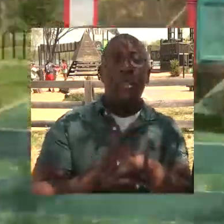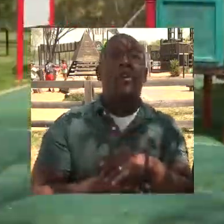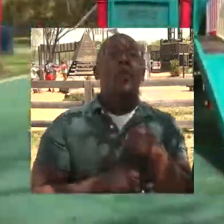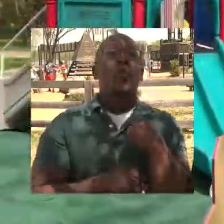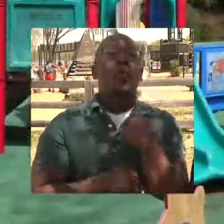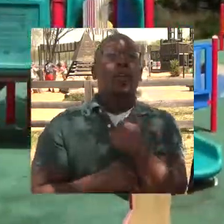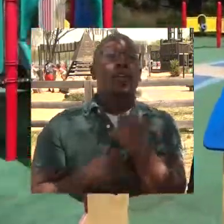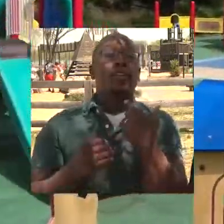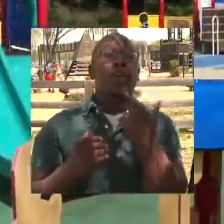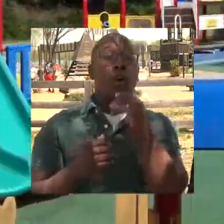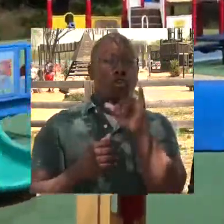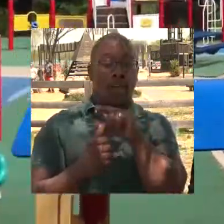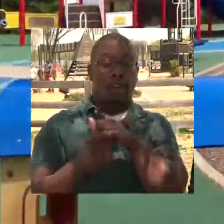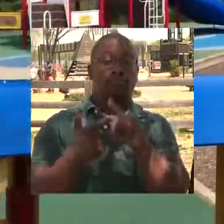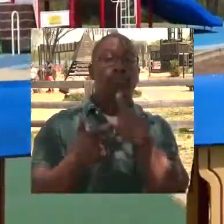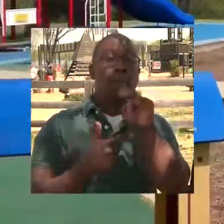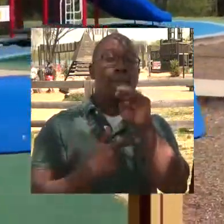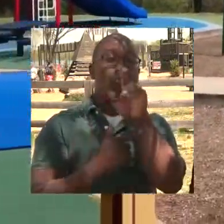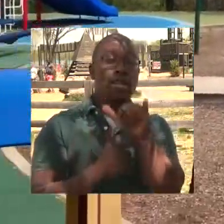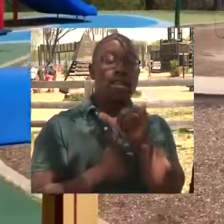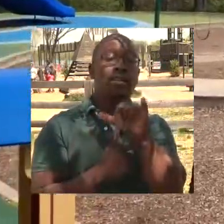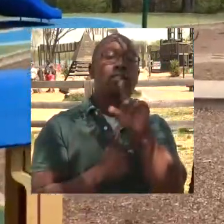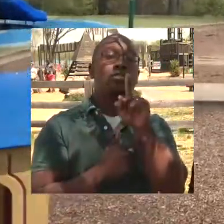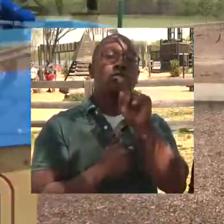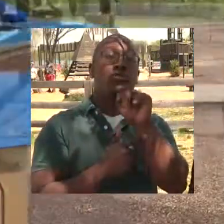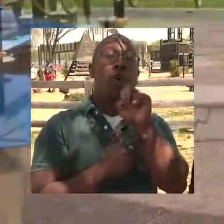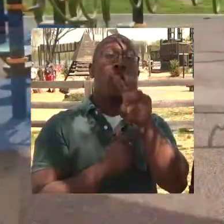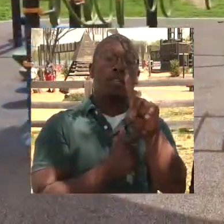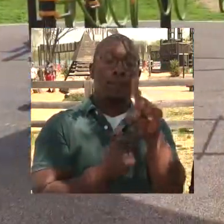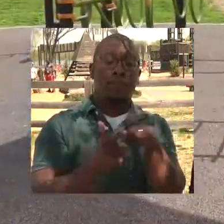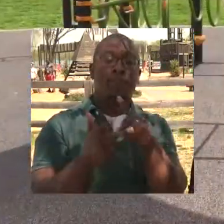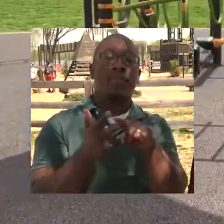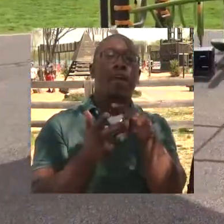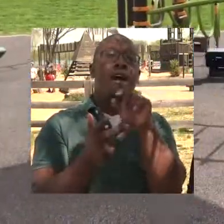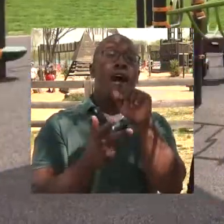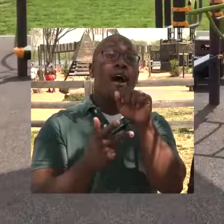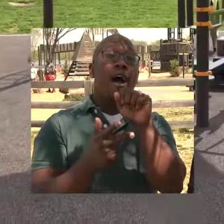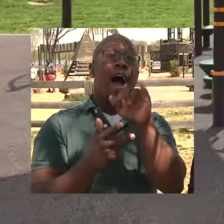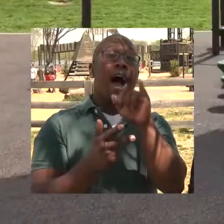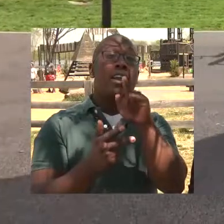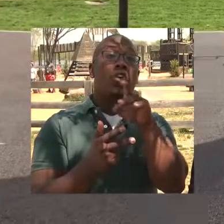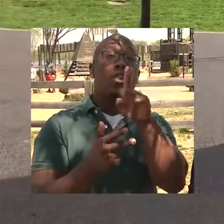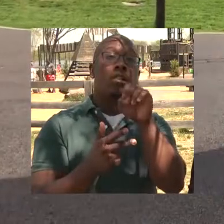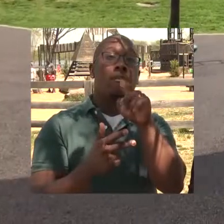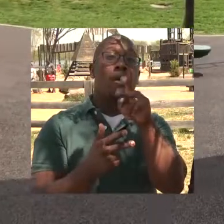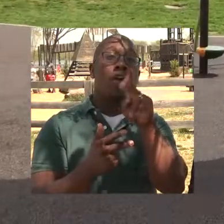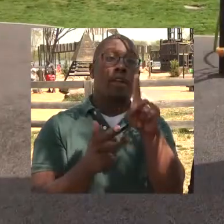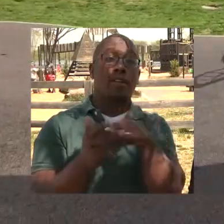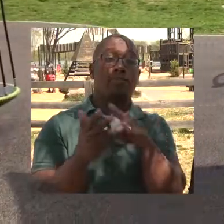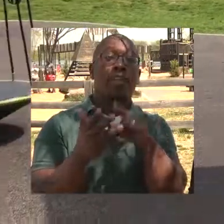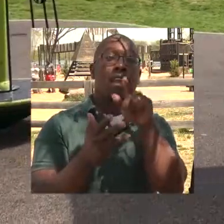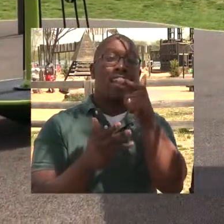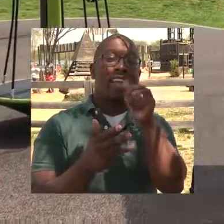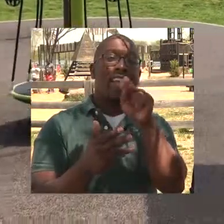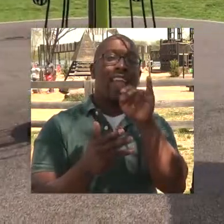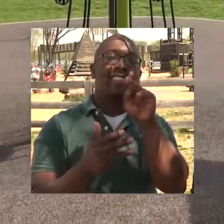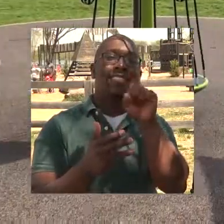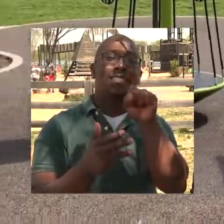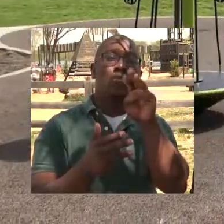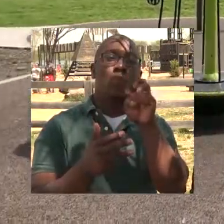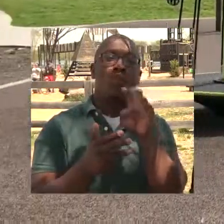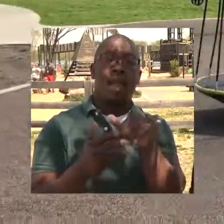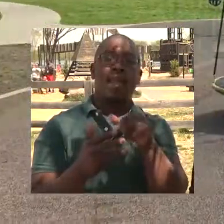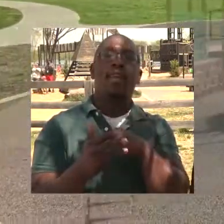Mary Todd. We also have Idle Hour Park, Gainesway, Castlewood Park, which is where we hold one